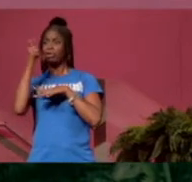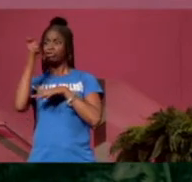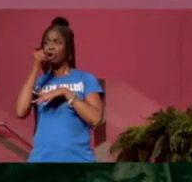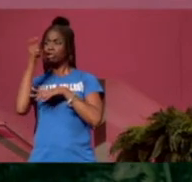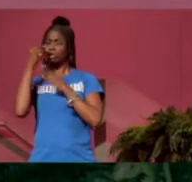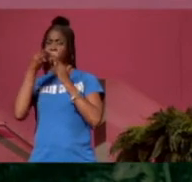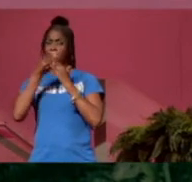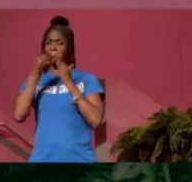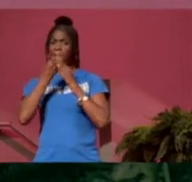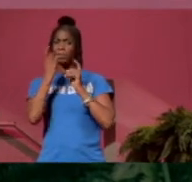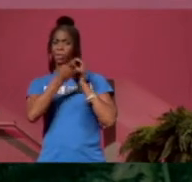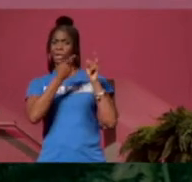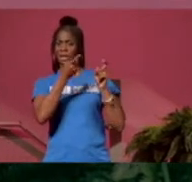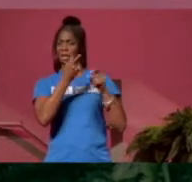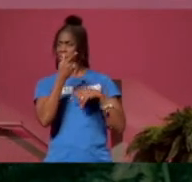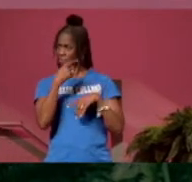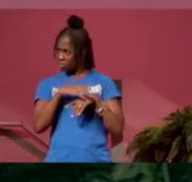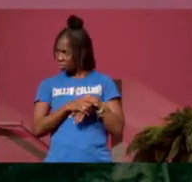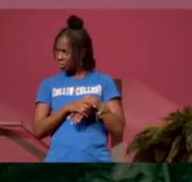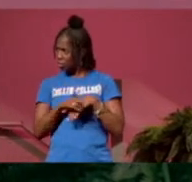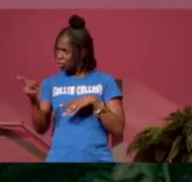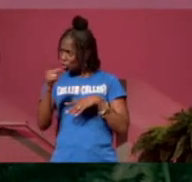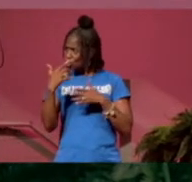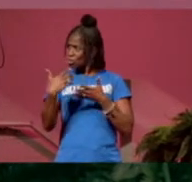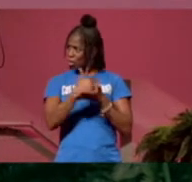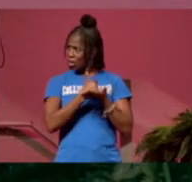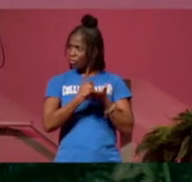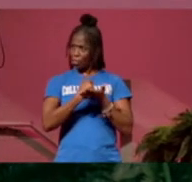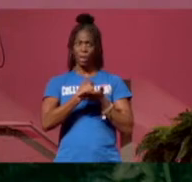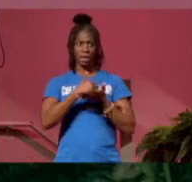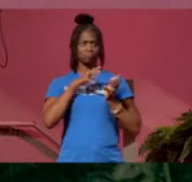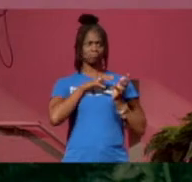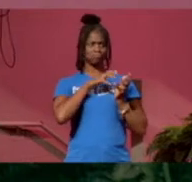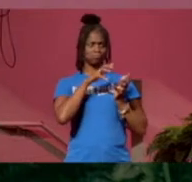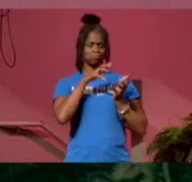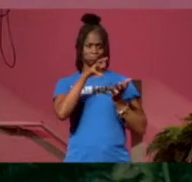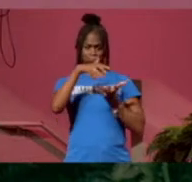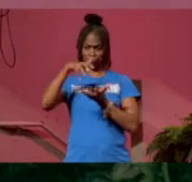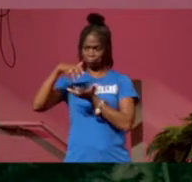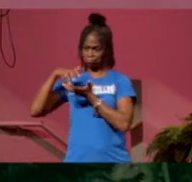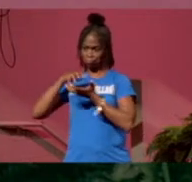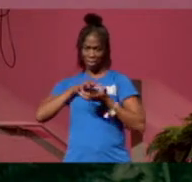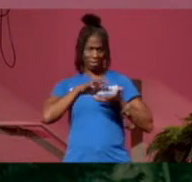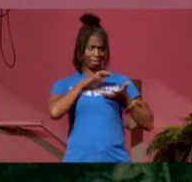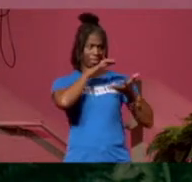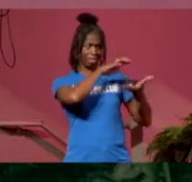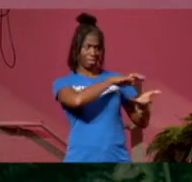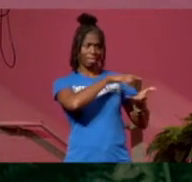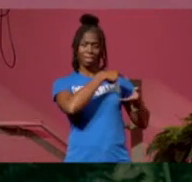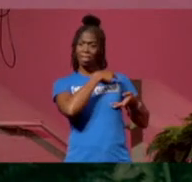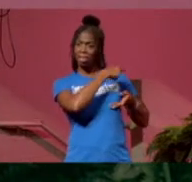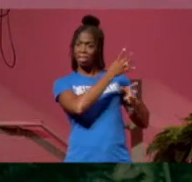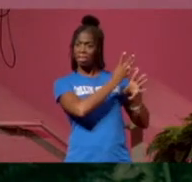That's how y'all feel? Yeah. Yeah.